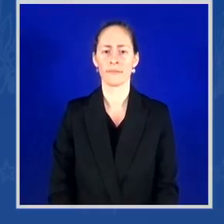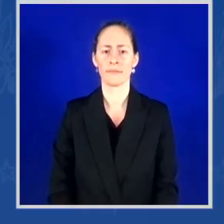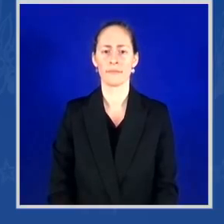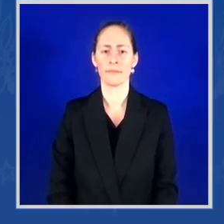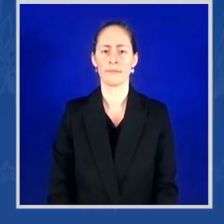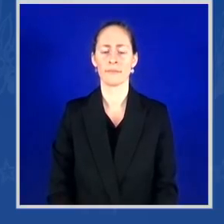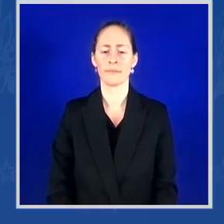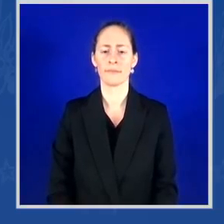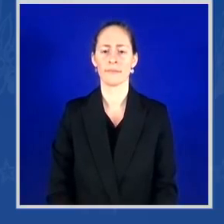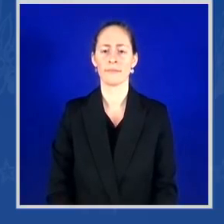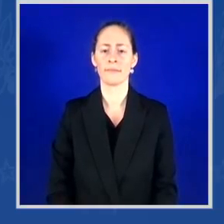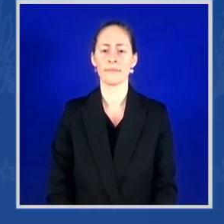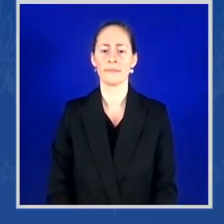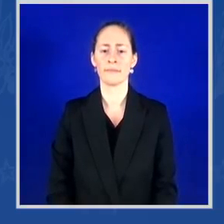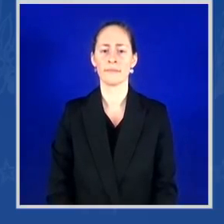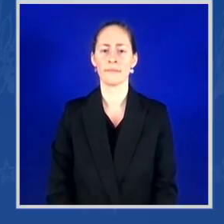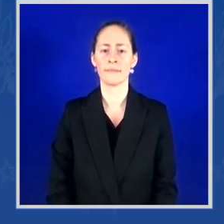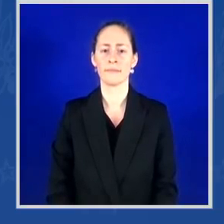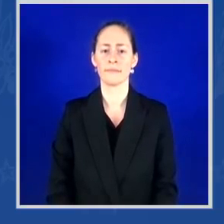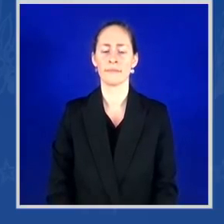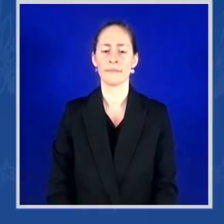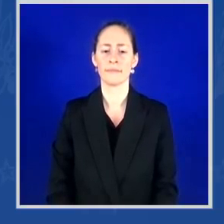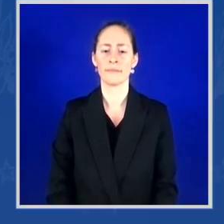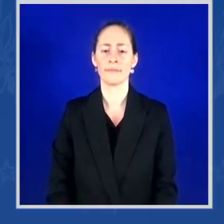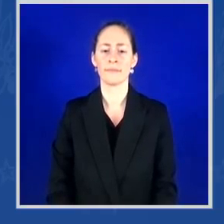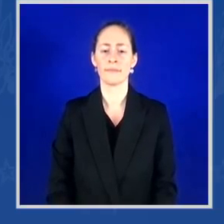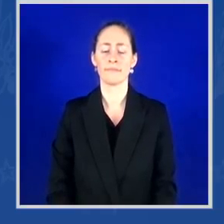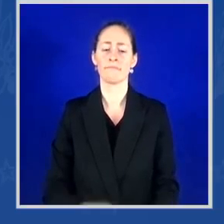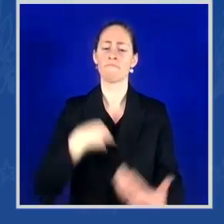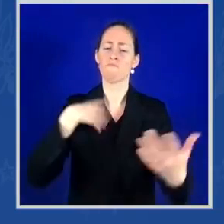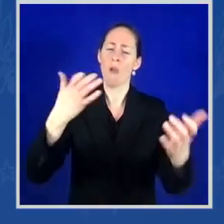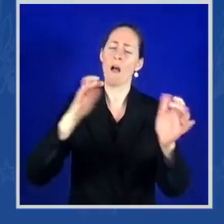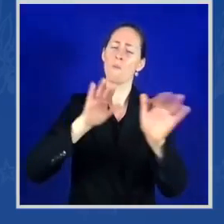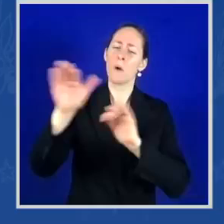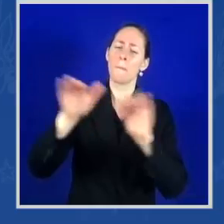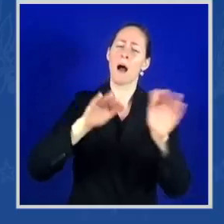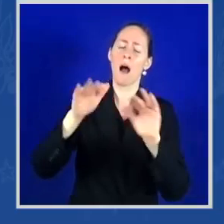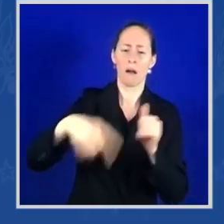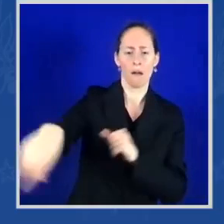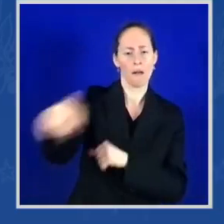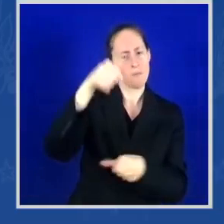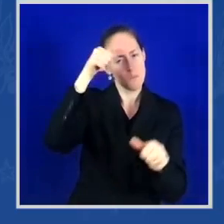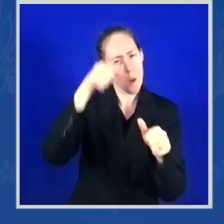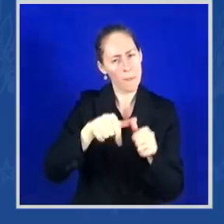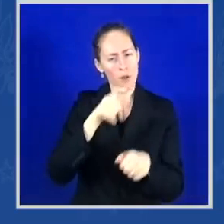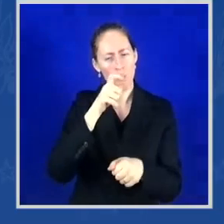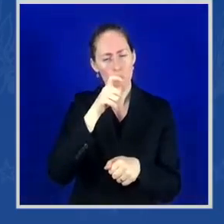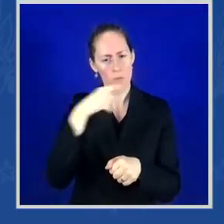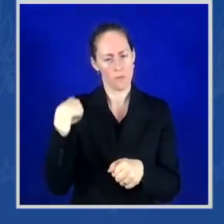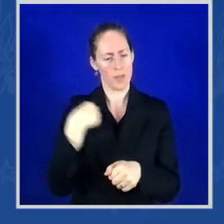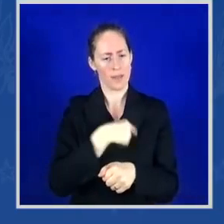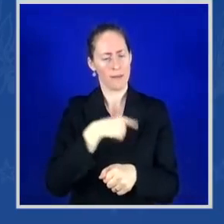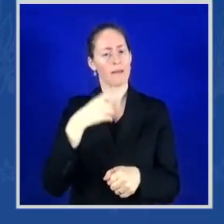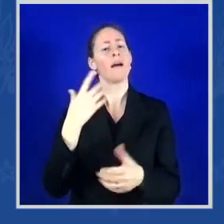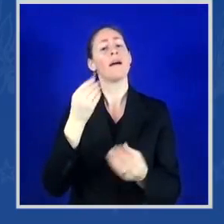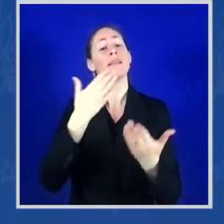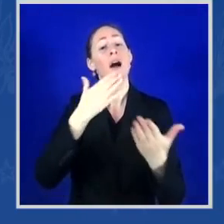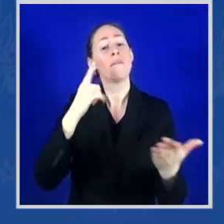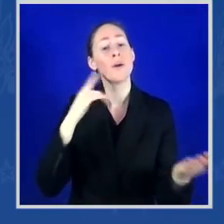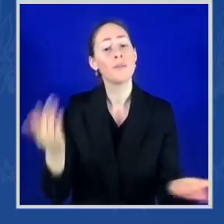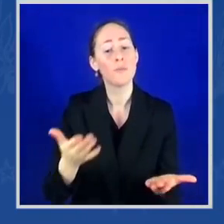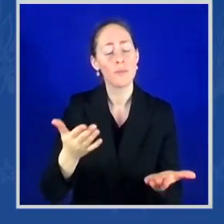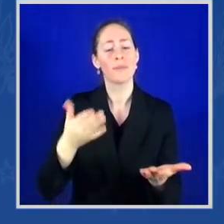And it's time we remind everybody who we are. Thank you all for being here. May God bless you all, particularly the Gold